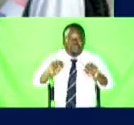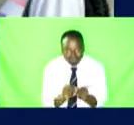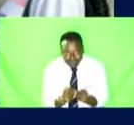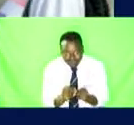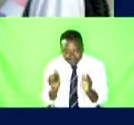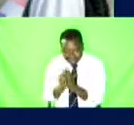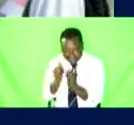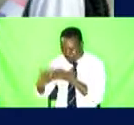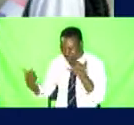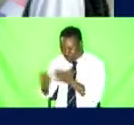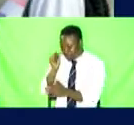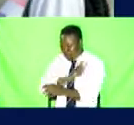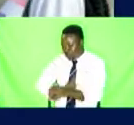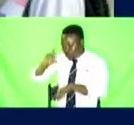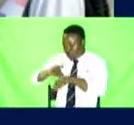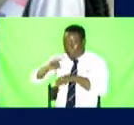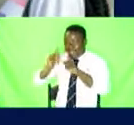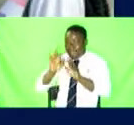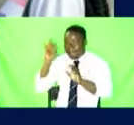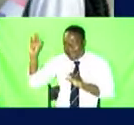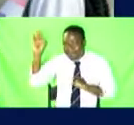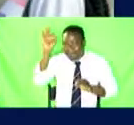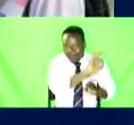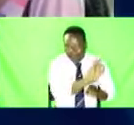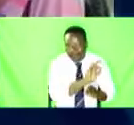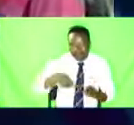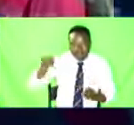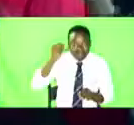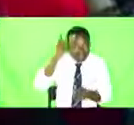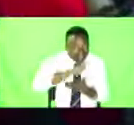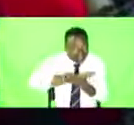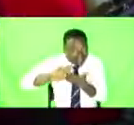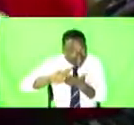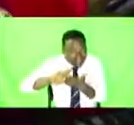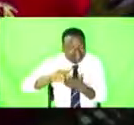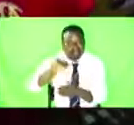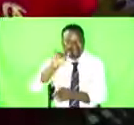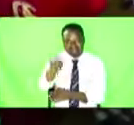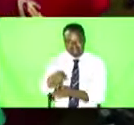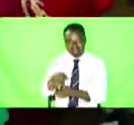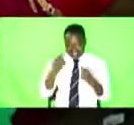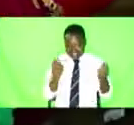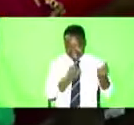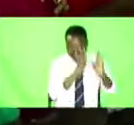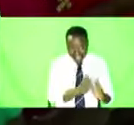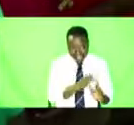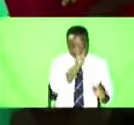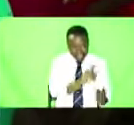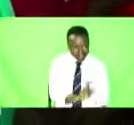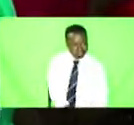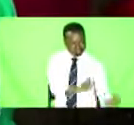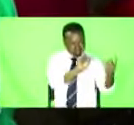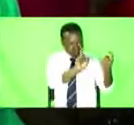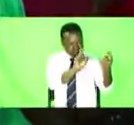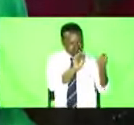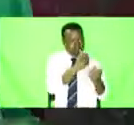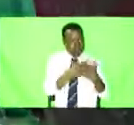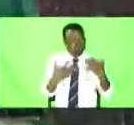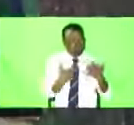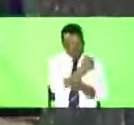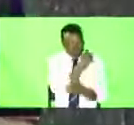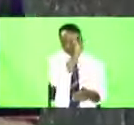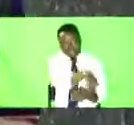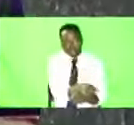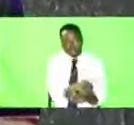kingdom must be preached. Are we together? The sinner ought to be confronted with this gospel.